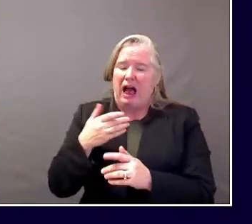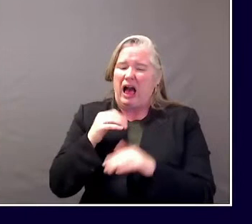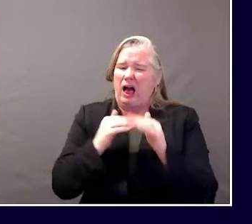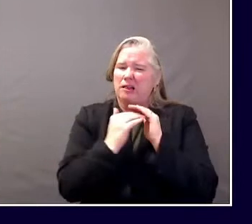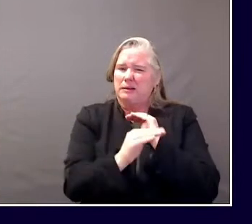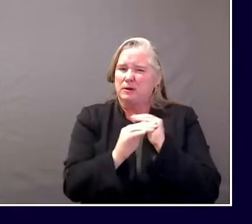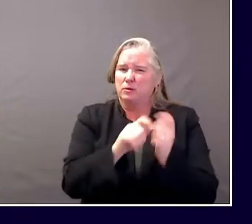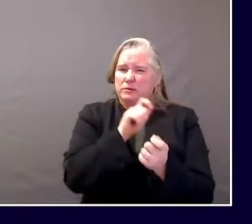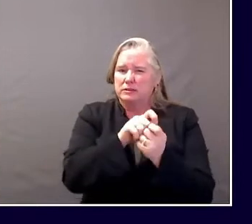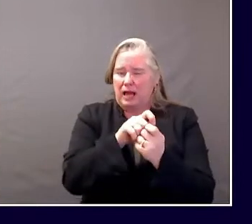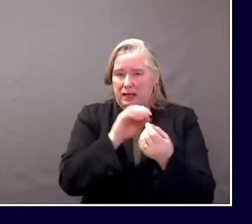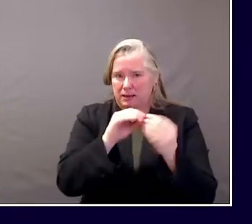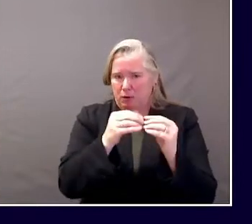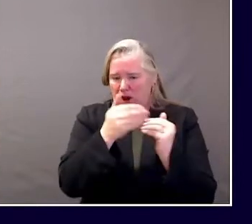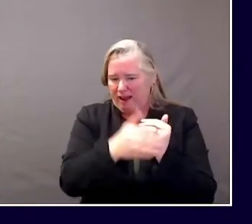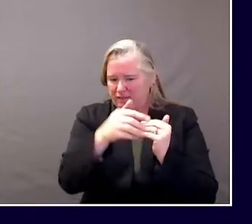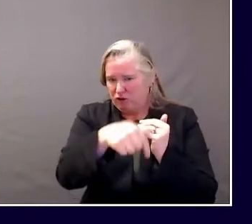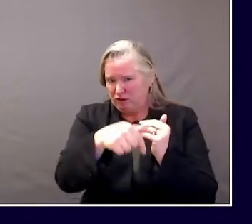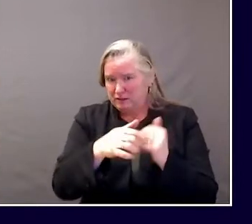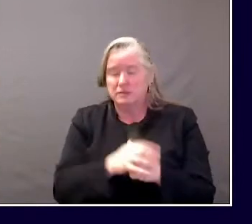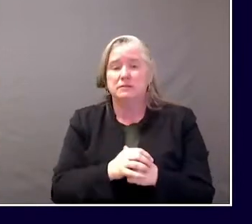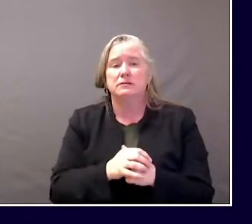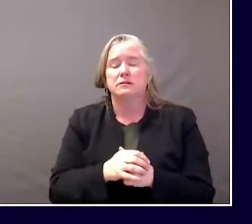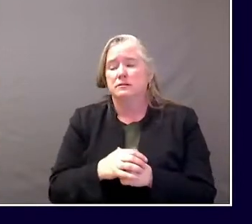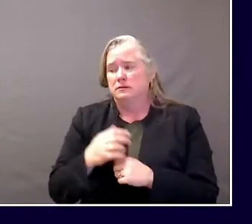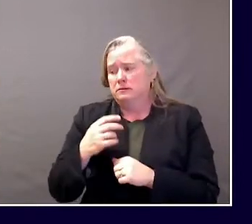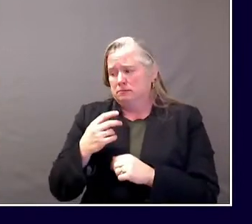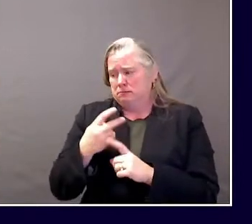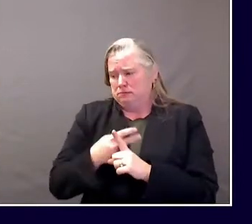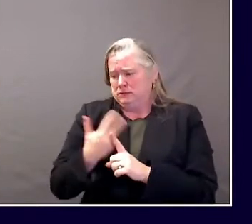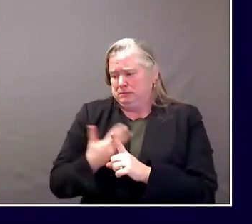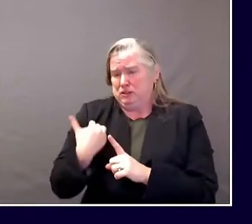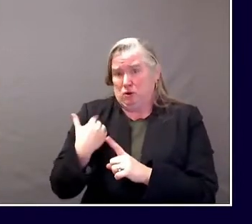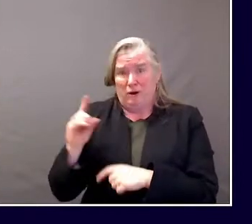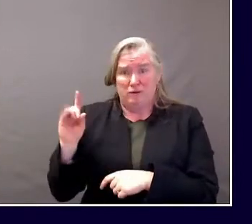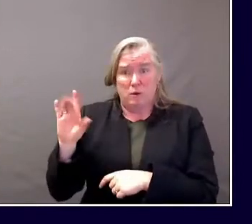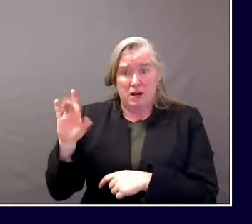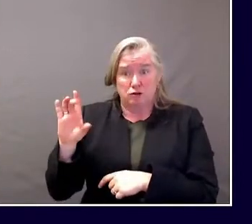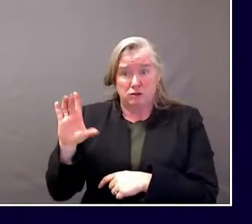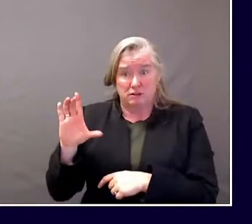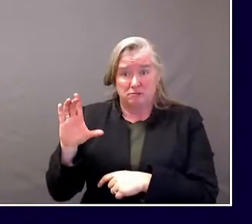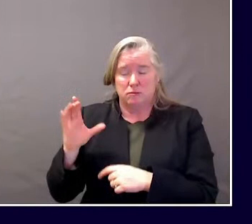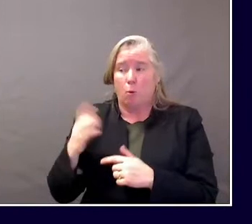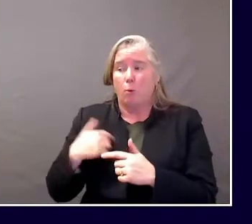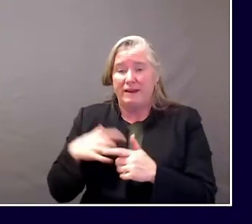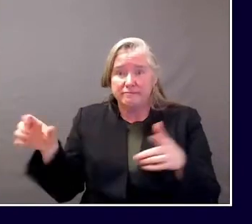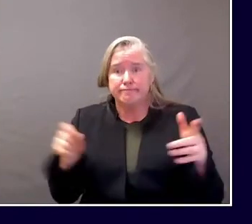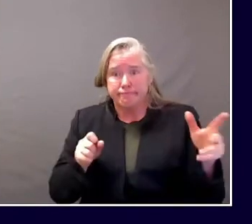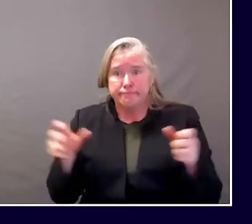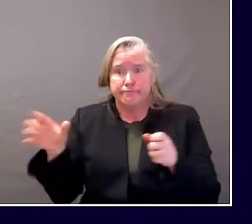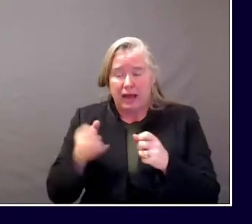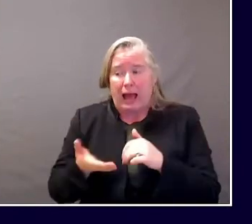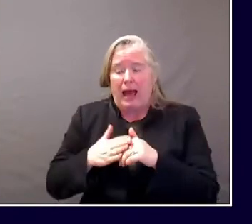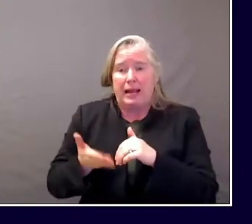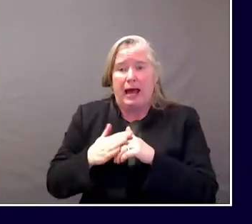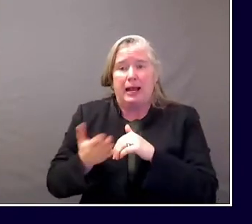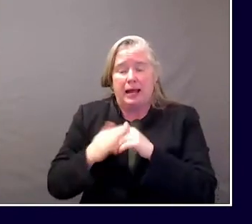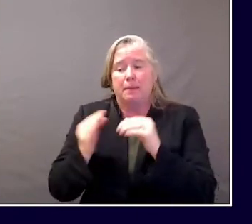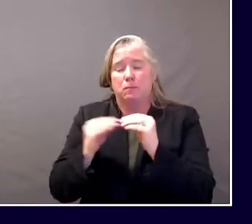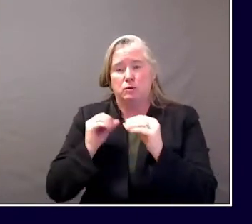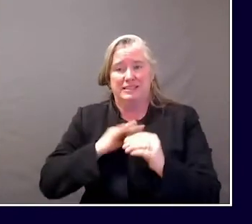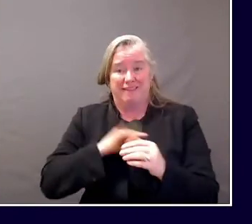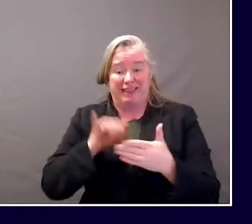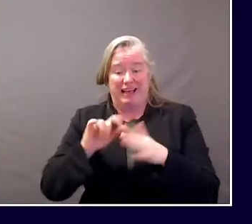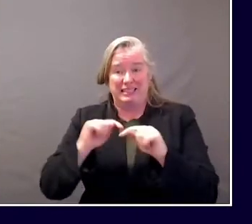exact number, whereas just a few months ago, we were at about 100. So we've continued to increase the size of that